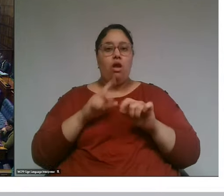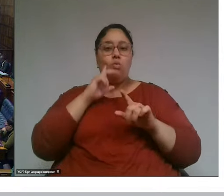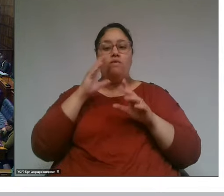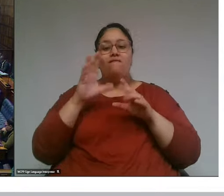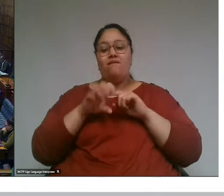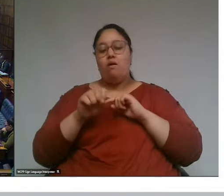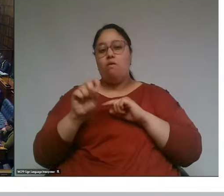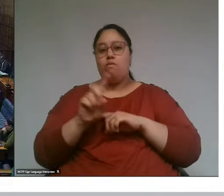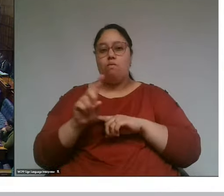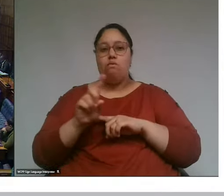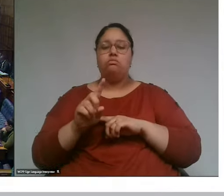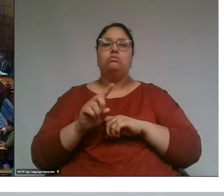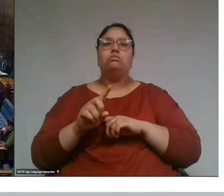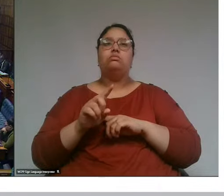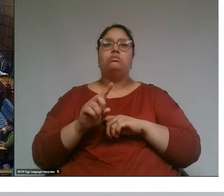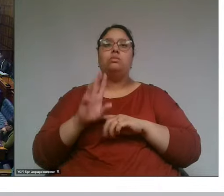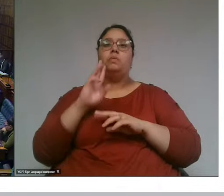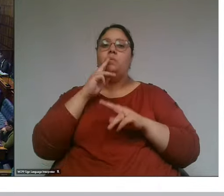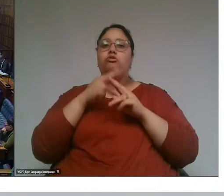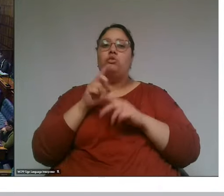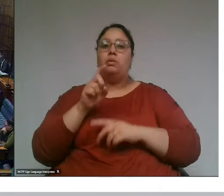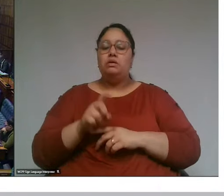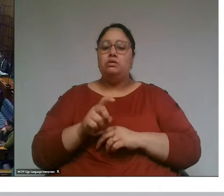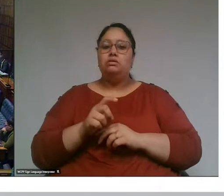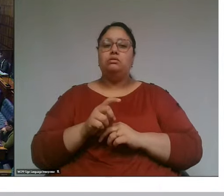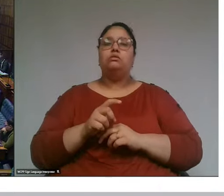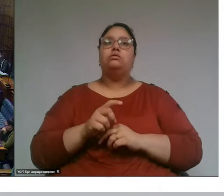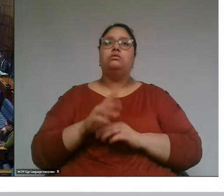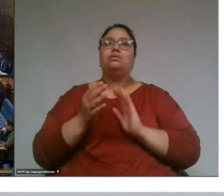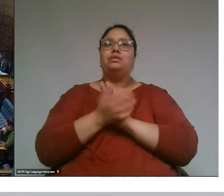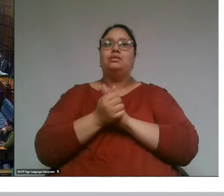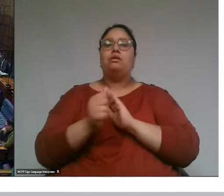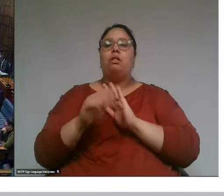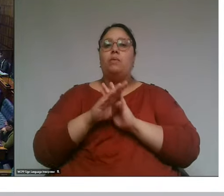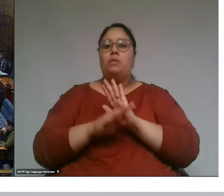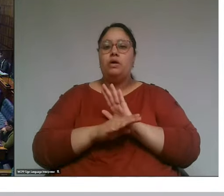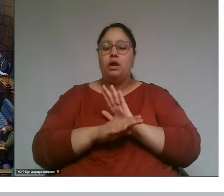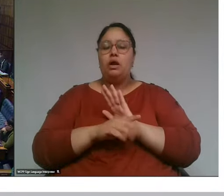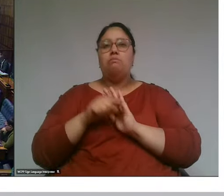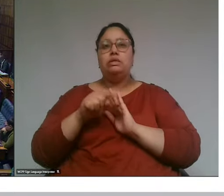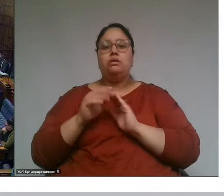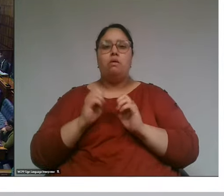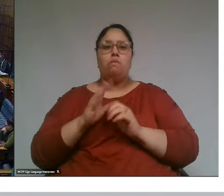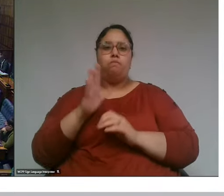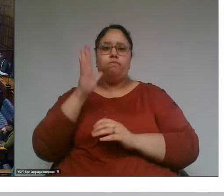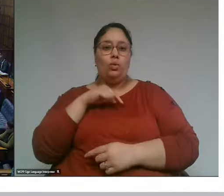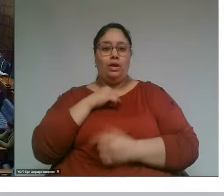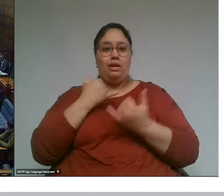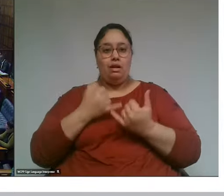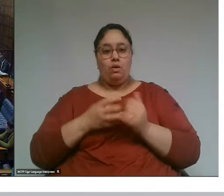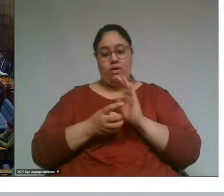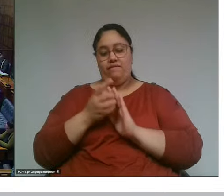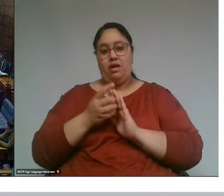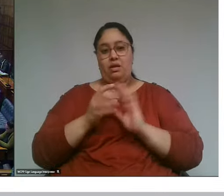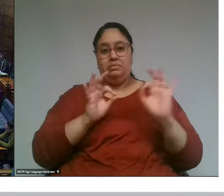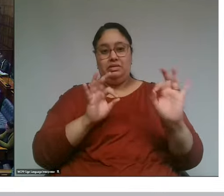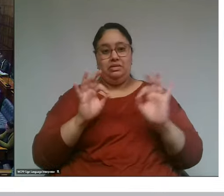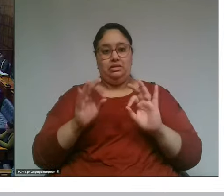um and I just want to mentioned that uh the skills program is the most externally